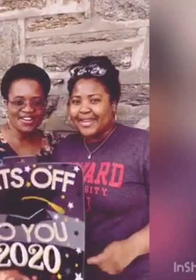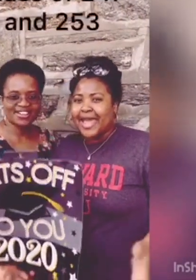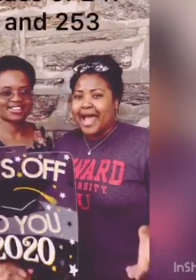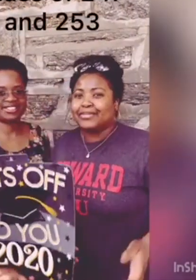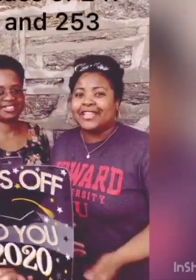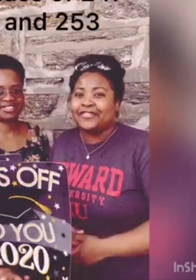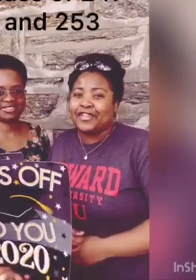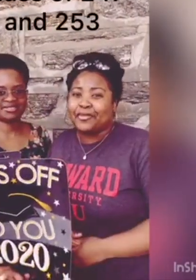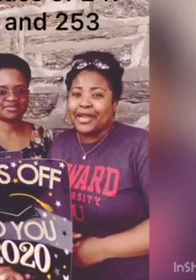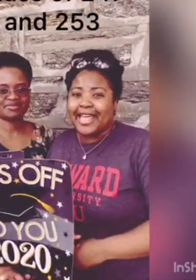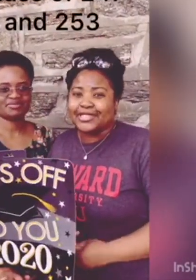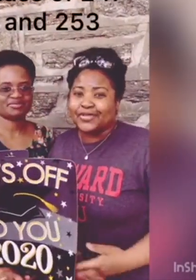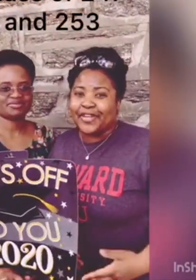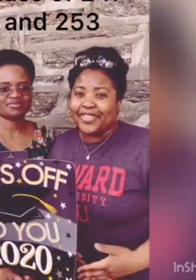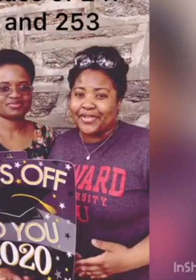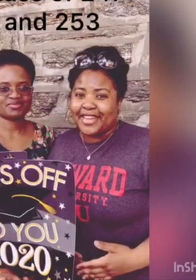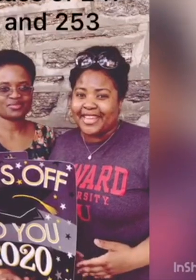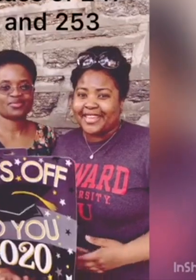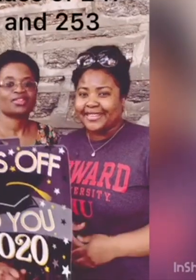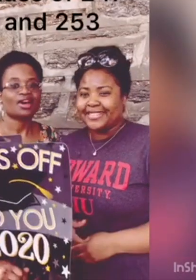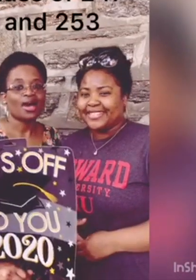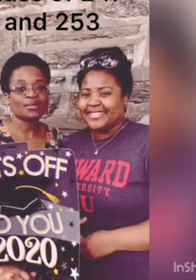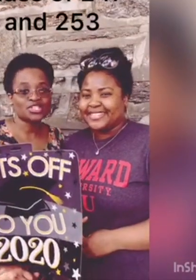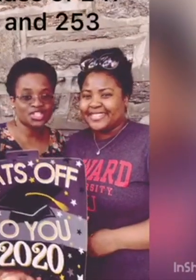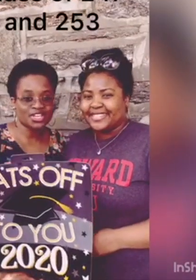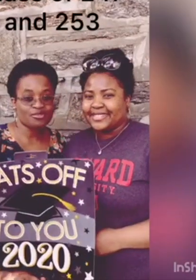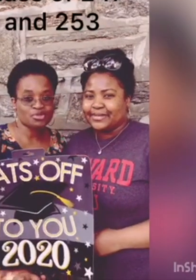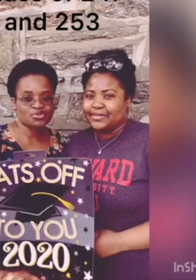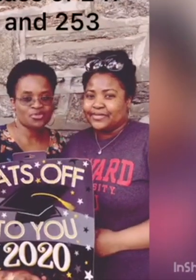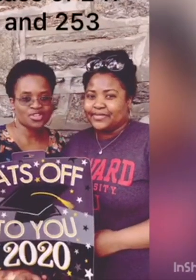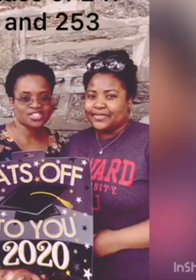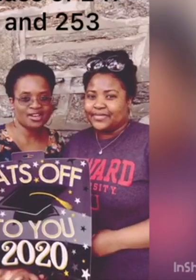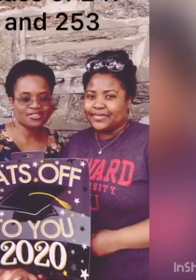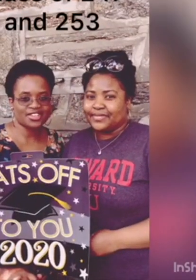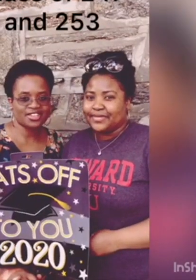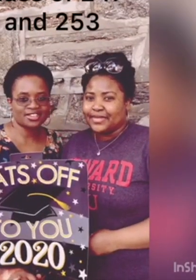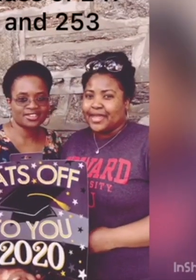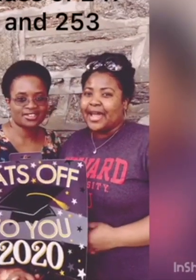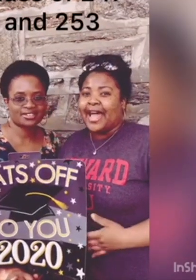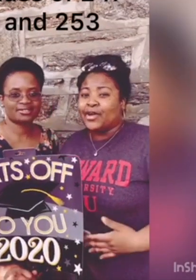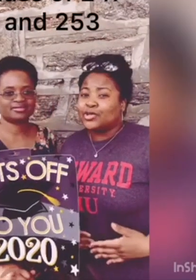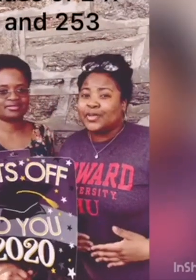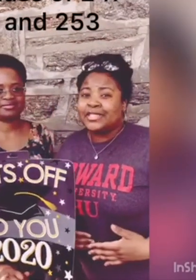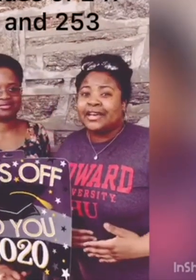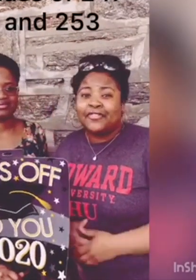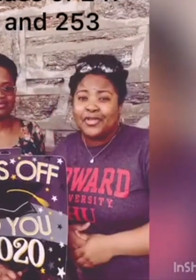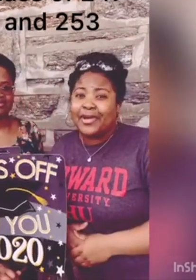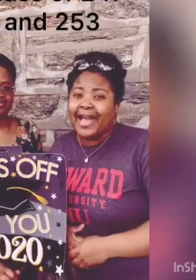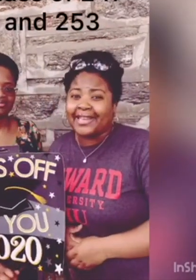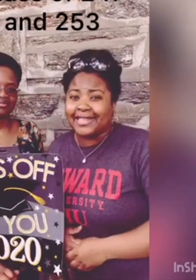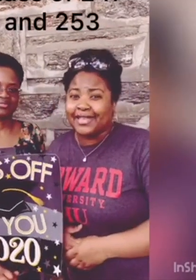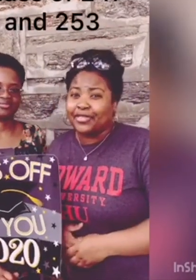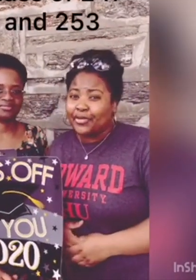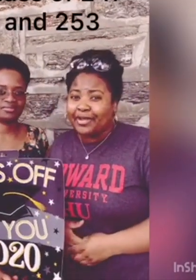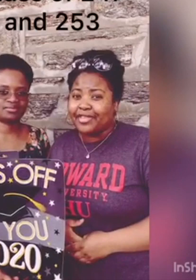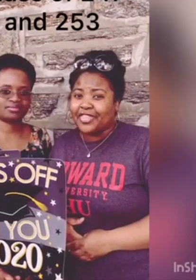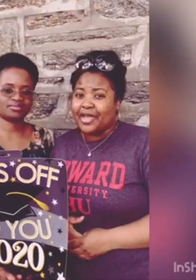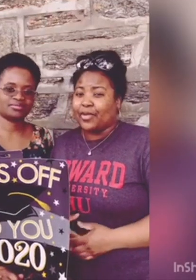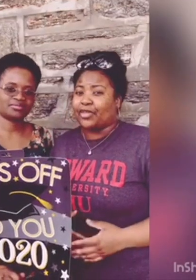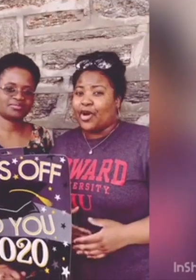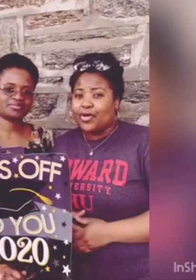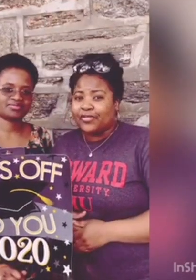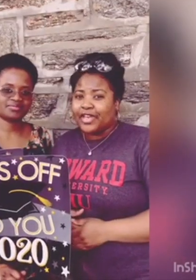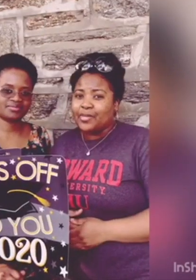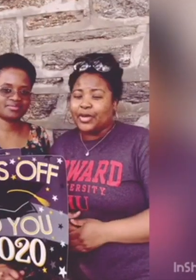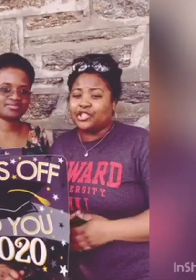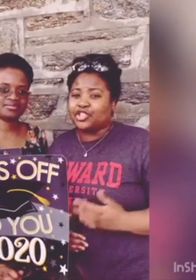264. I'm Stephanie from class 253. I'm Regina from 247. I know it's been tough on you guys getting through everything